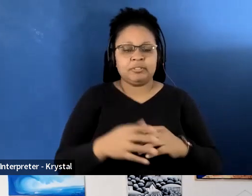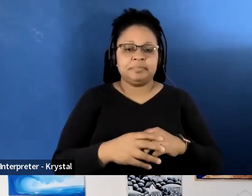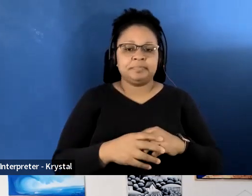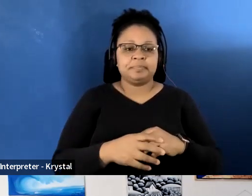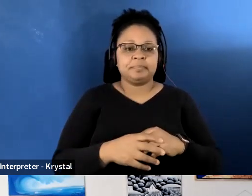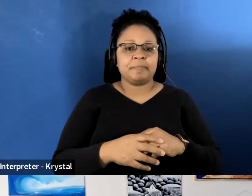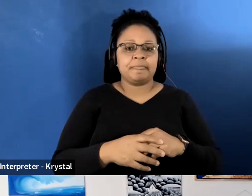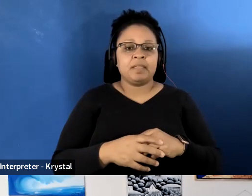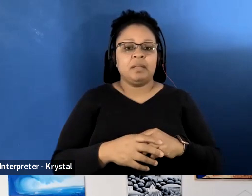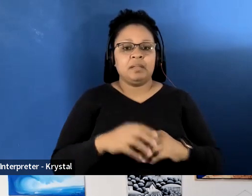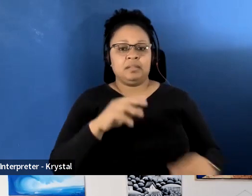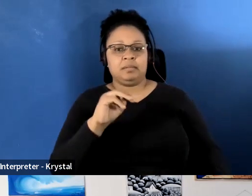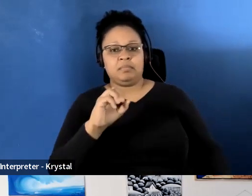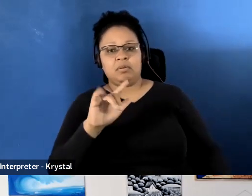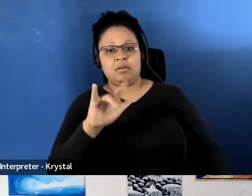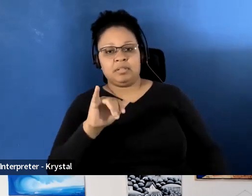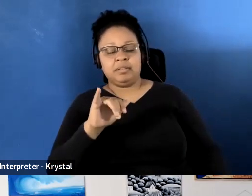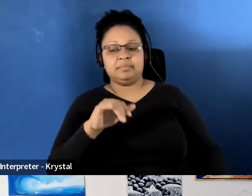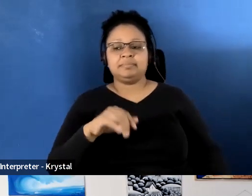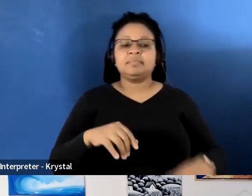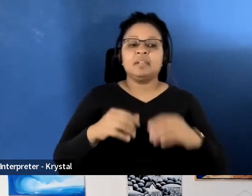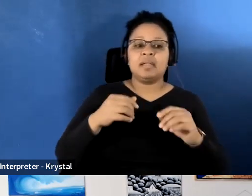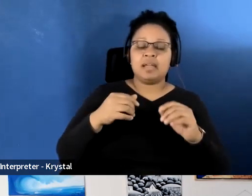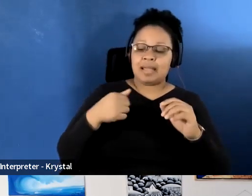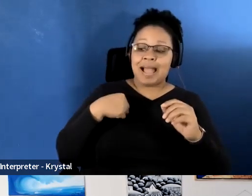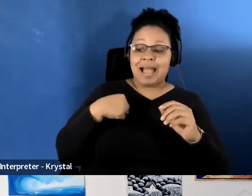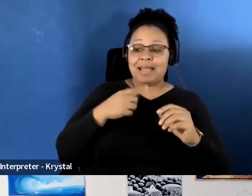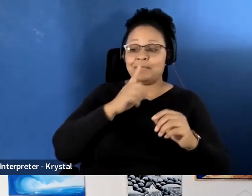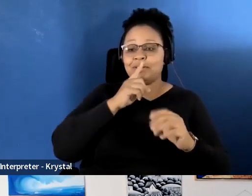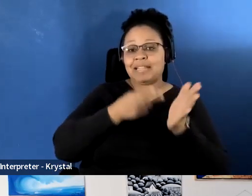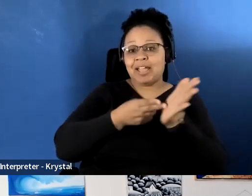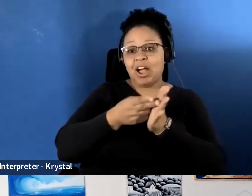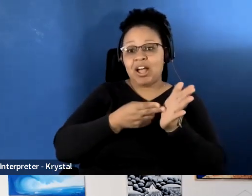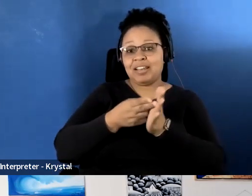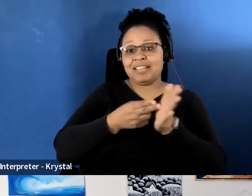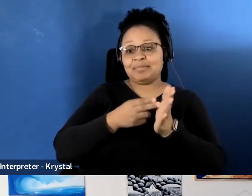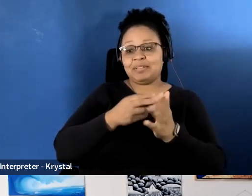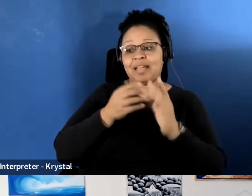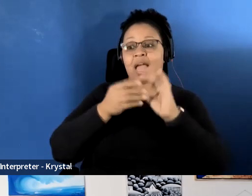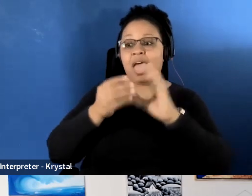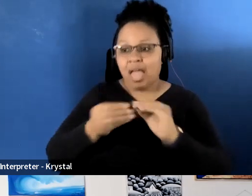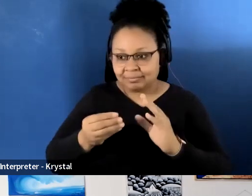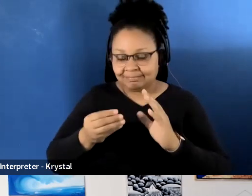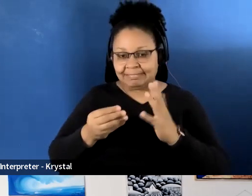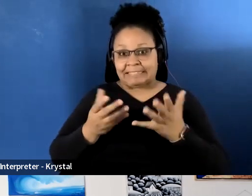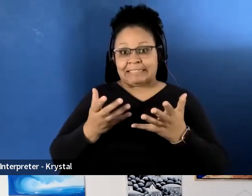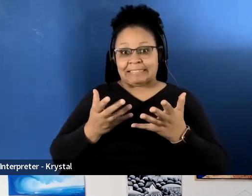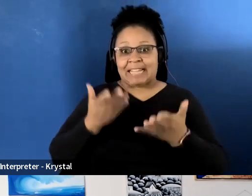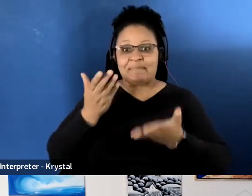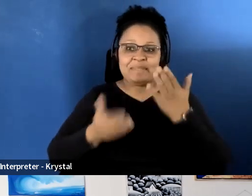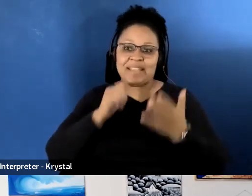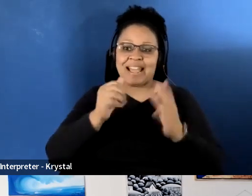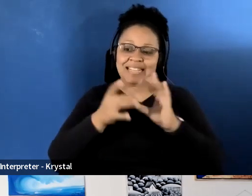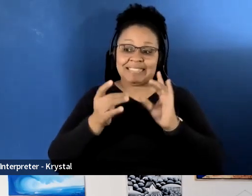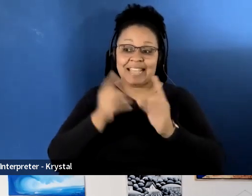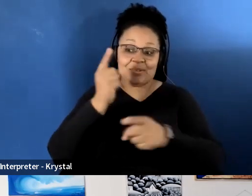me, I'm very honest with what comes out of my mouth. It might not come out of my mouth at the